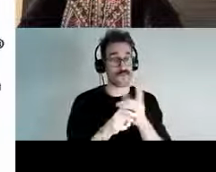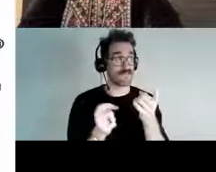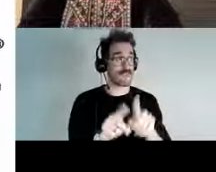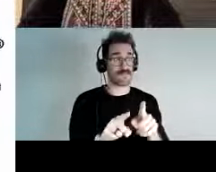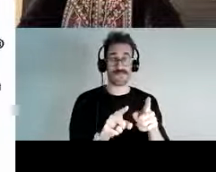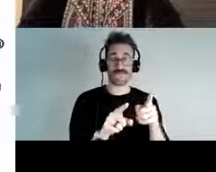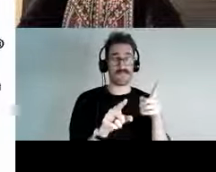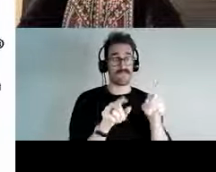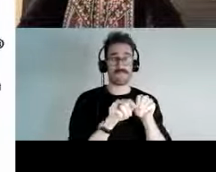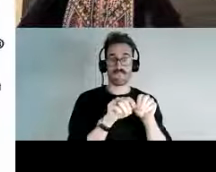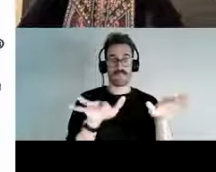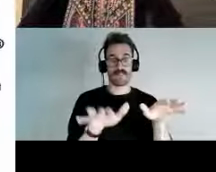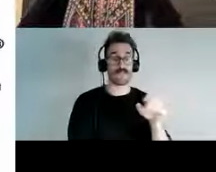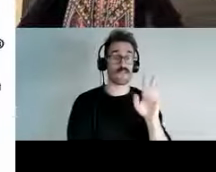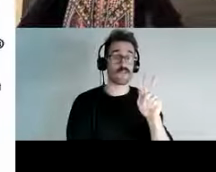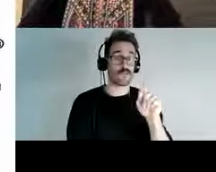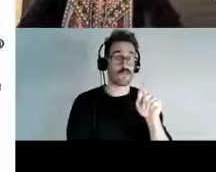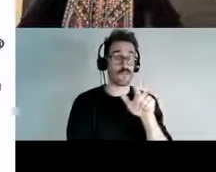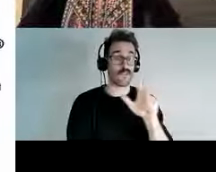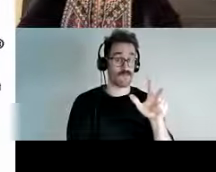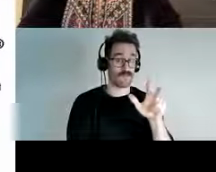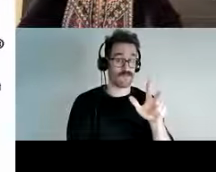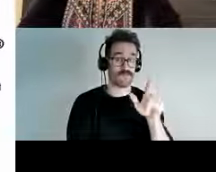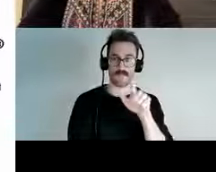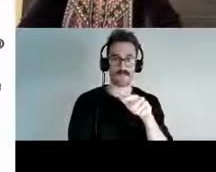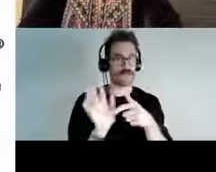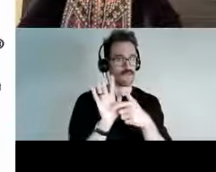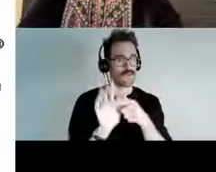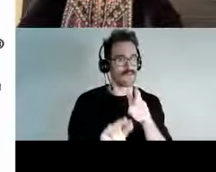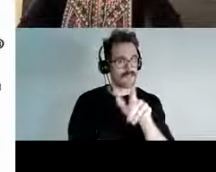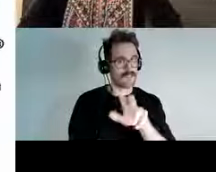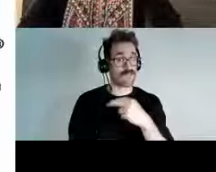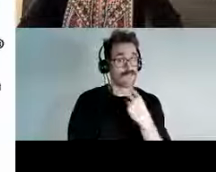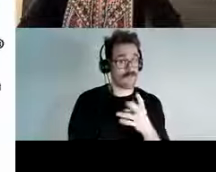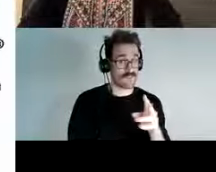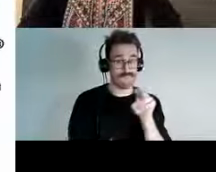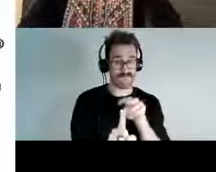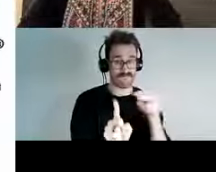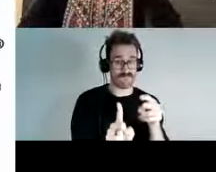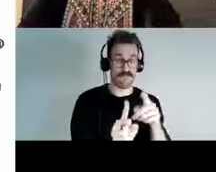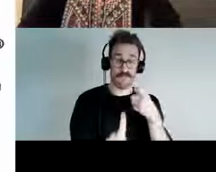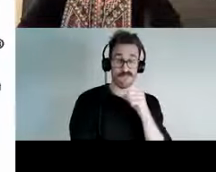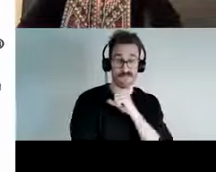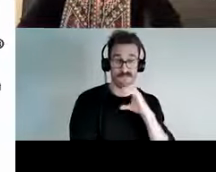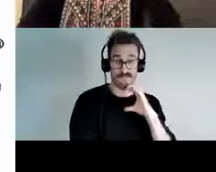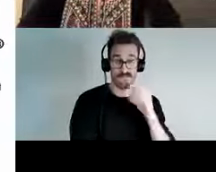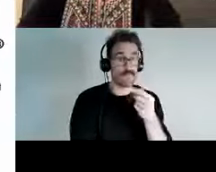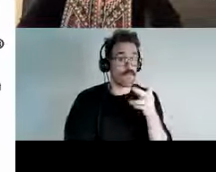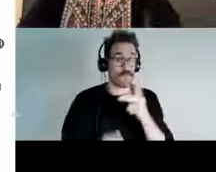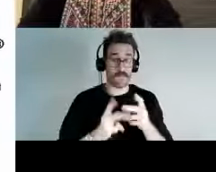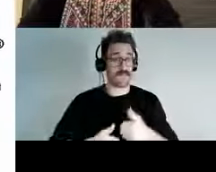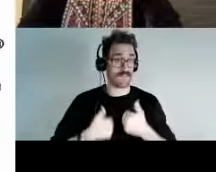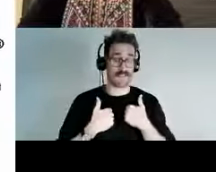23rd. And they reflect the voices and views of older people, some of whom are in downtown Toronto, one